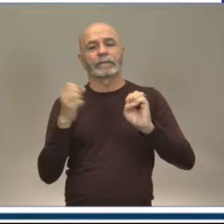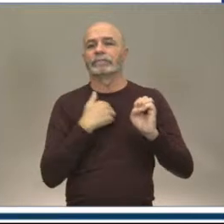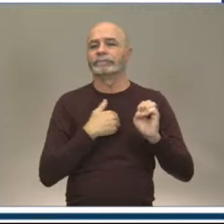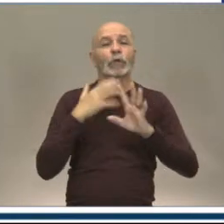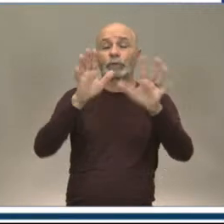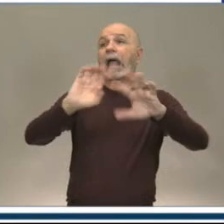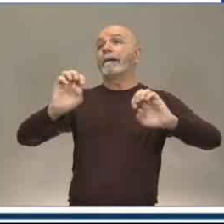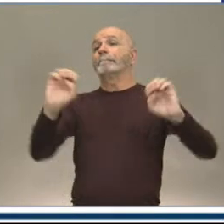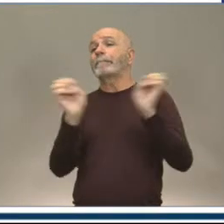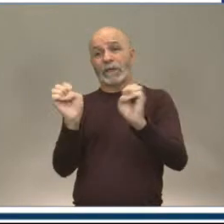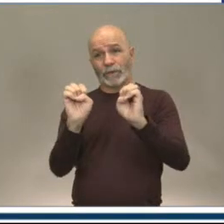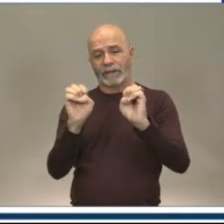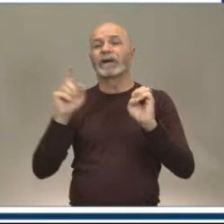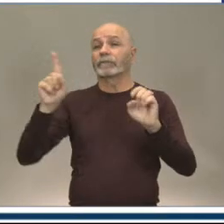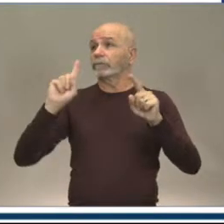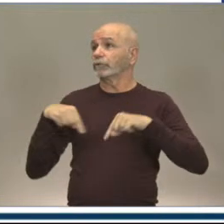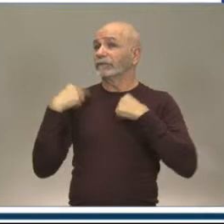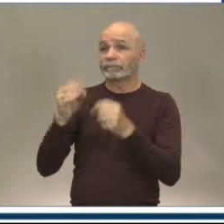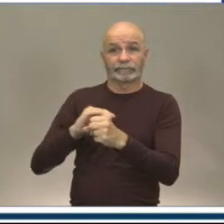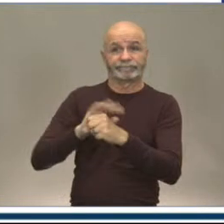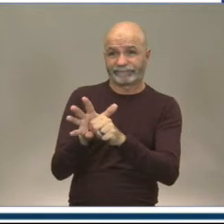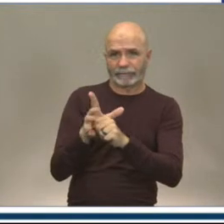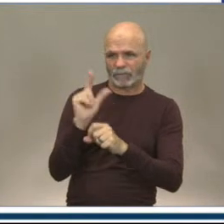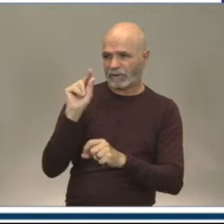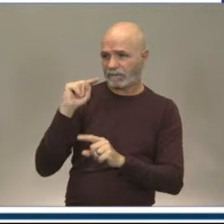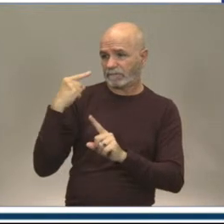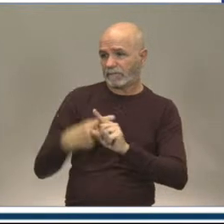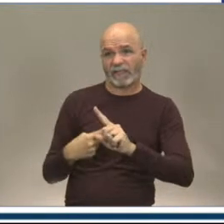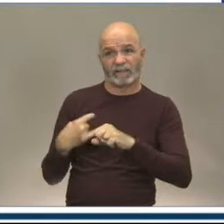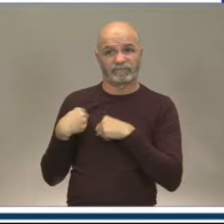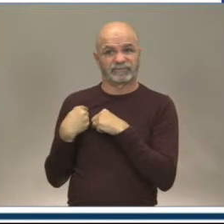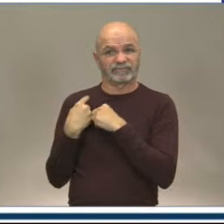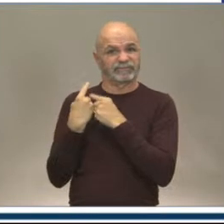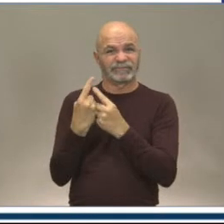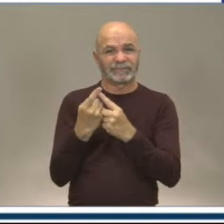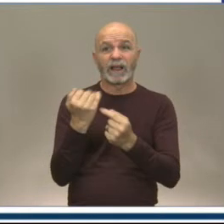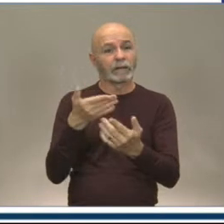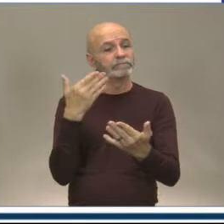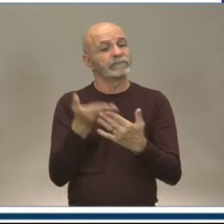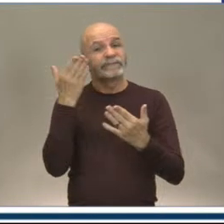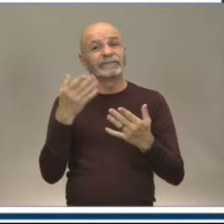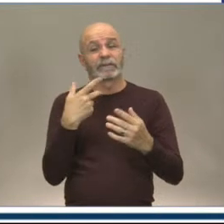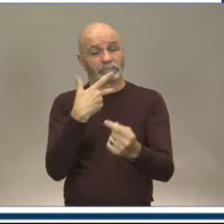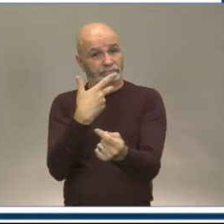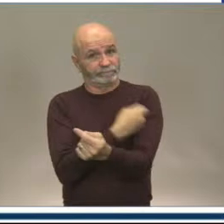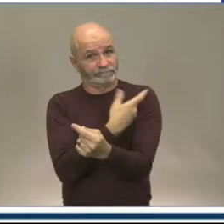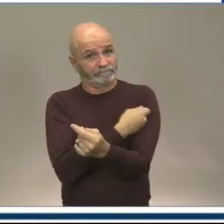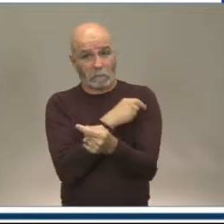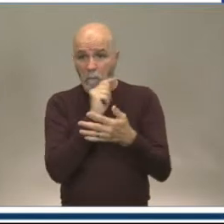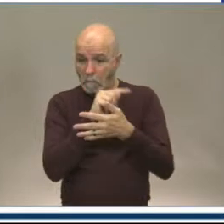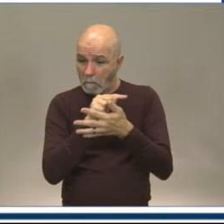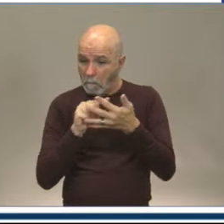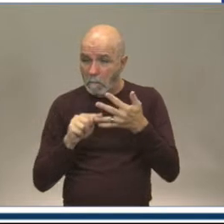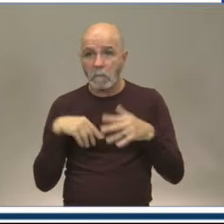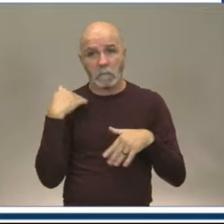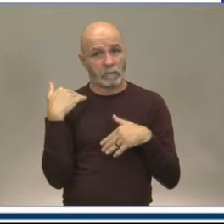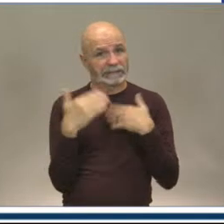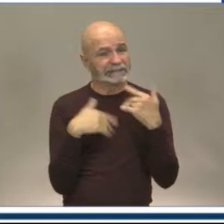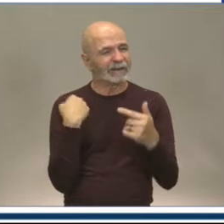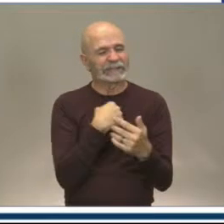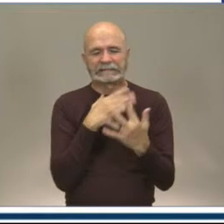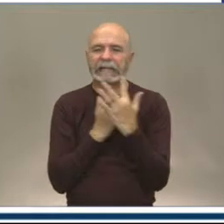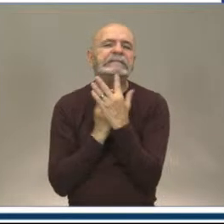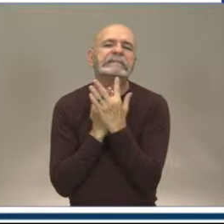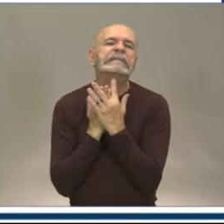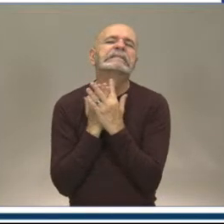virus. And the proof of vaccine policy was also described as being time-limited to help us get through the fourth wave. And you did just touch on this,